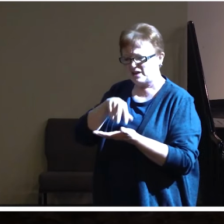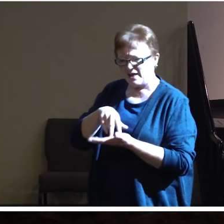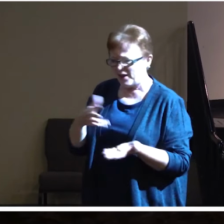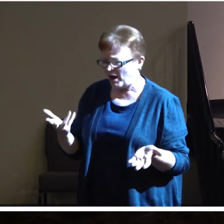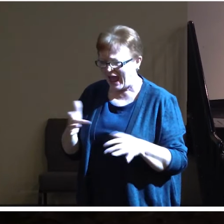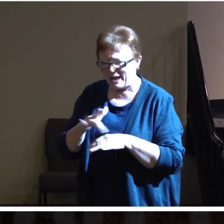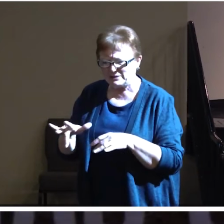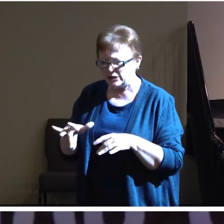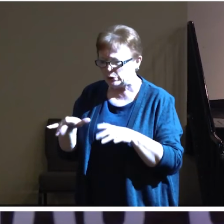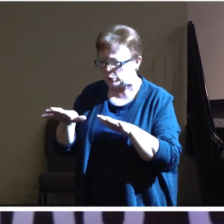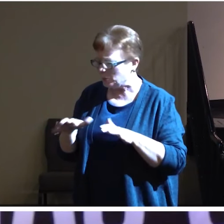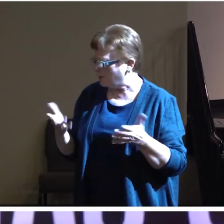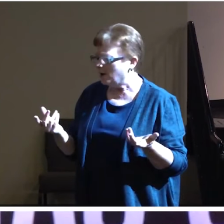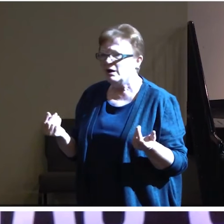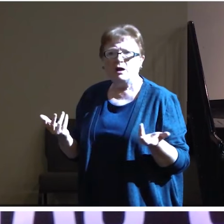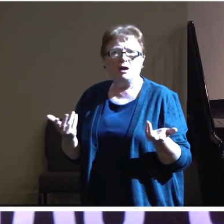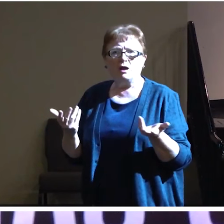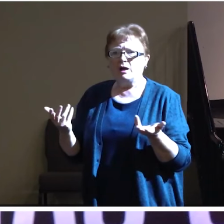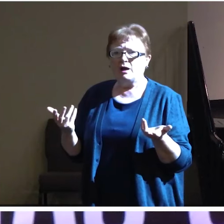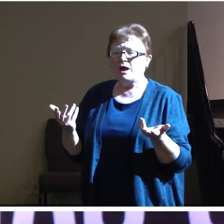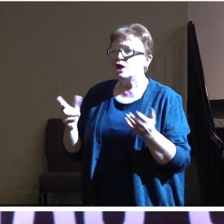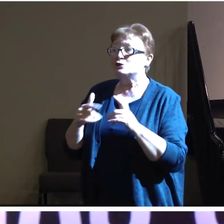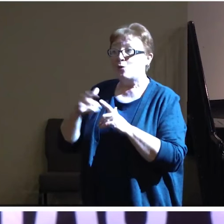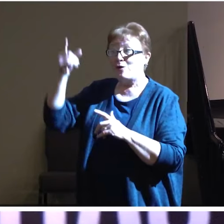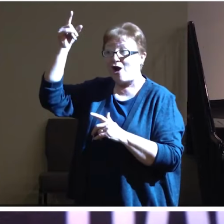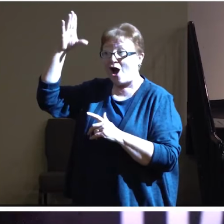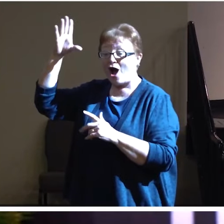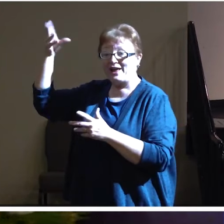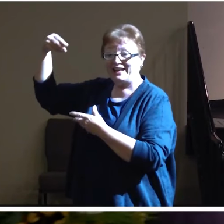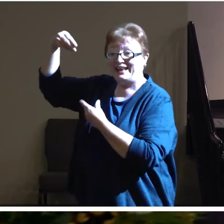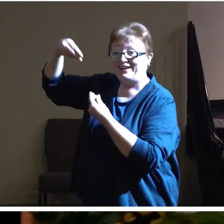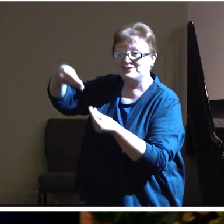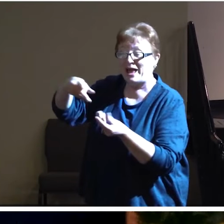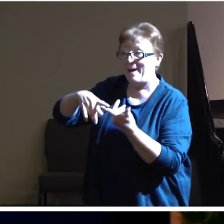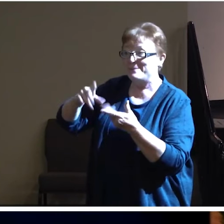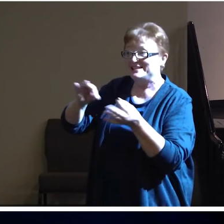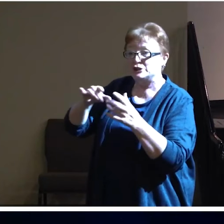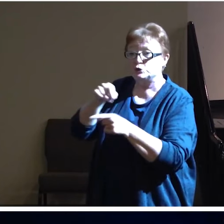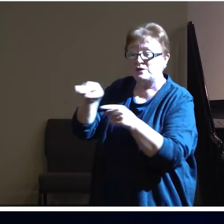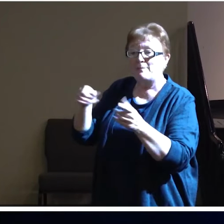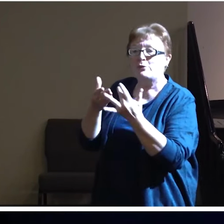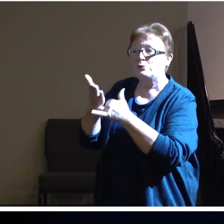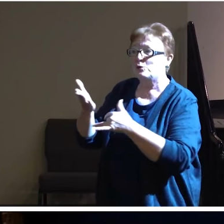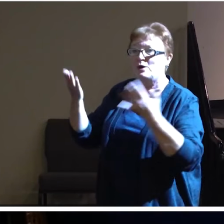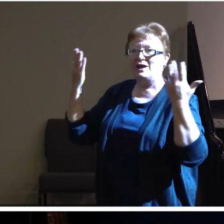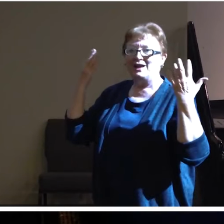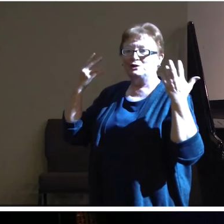And so God delivers a message to them through two angelic